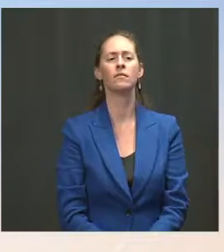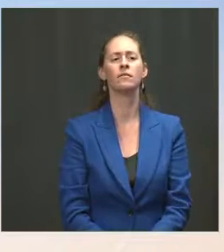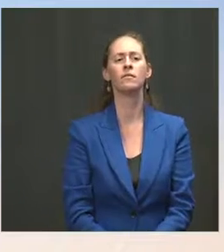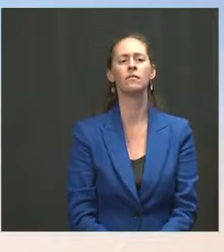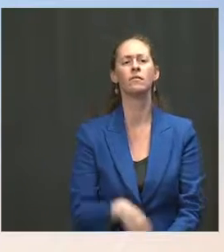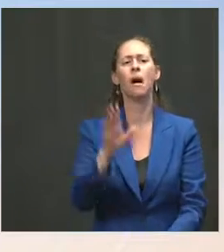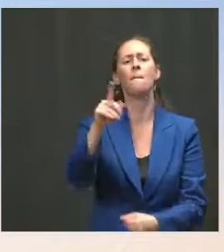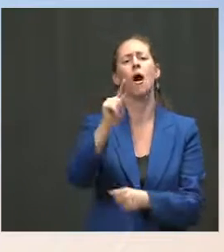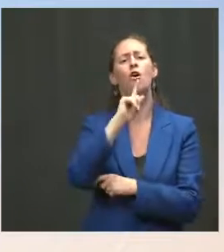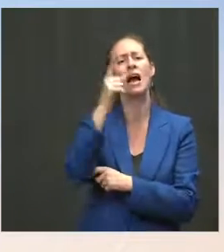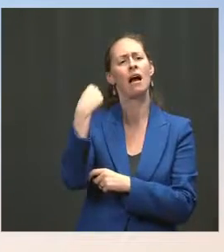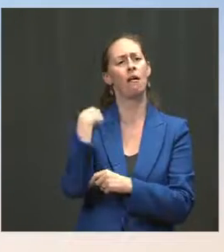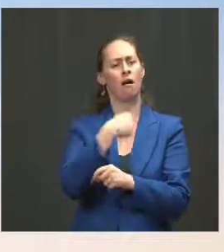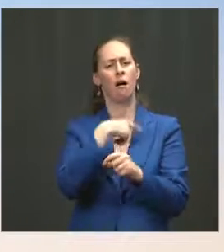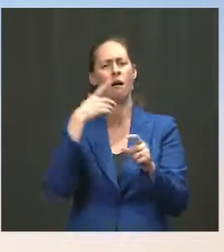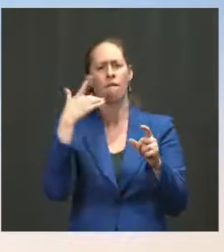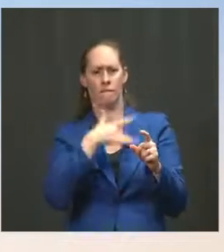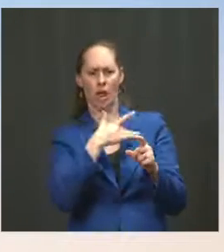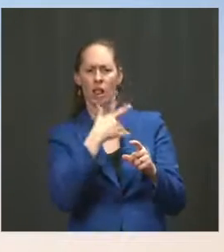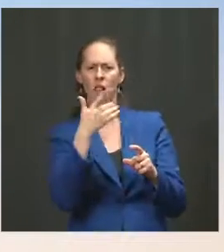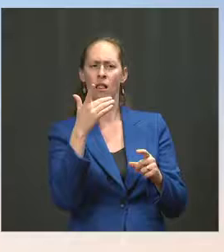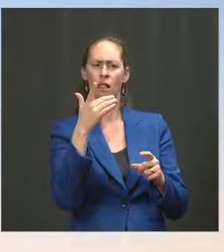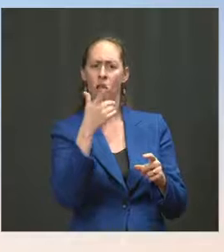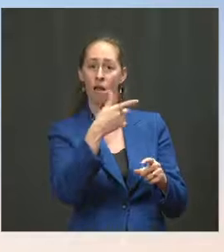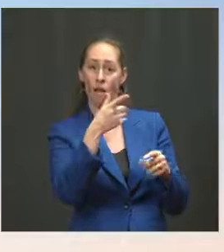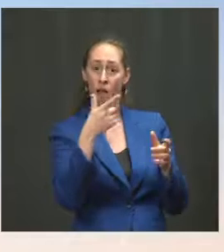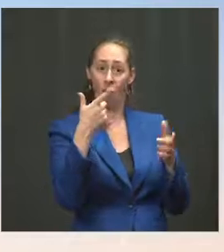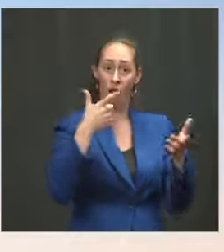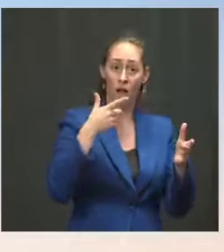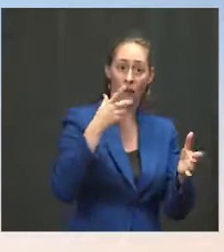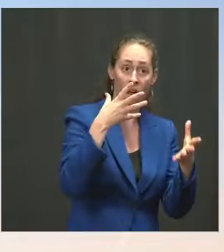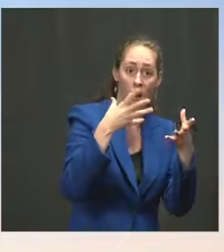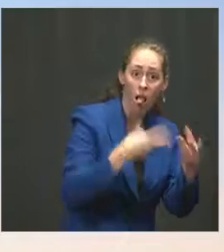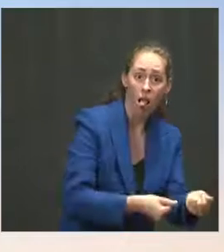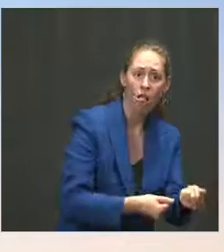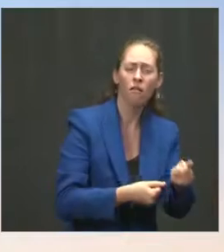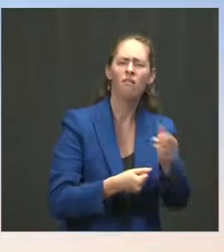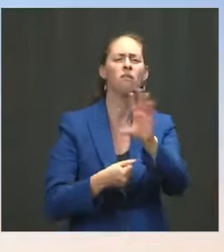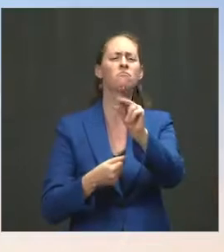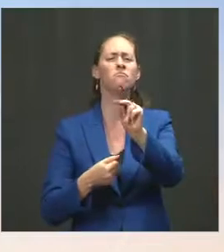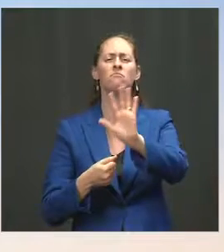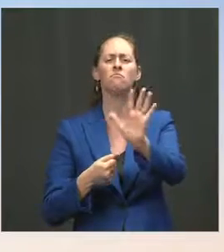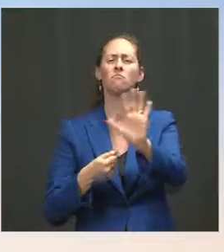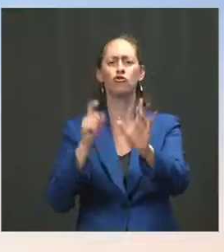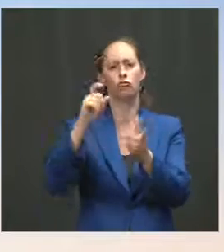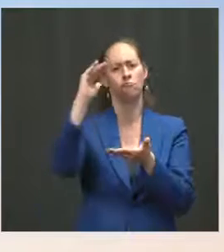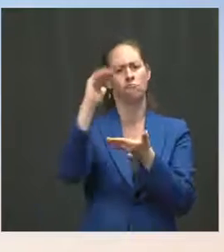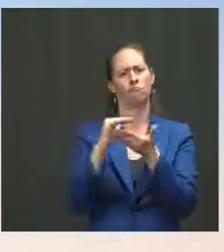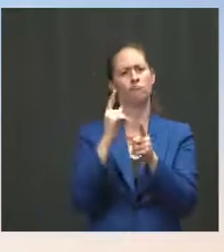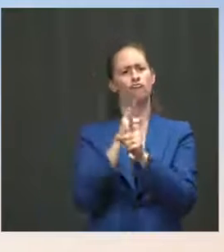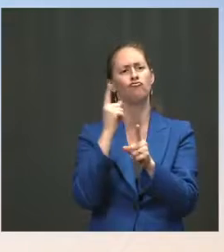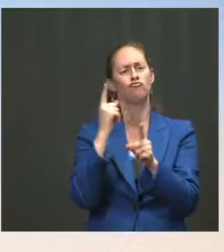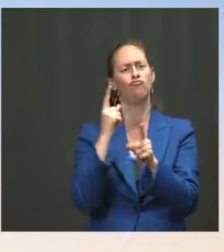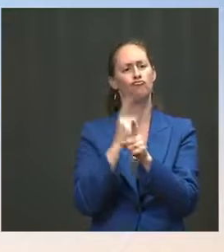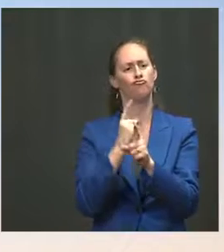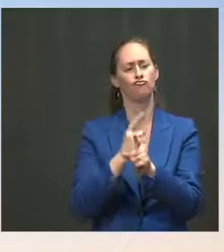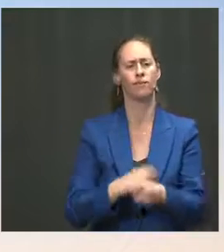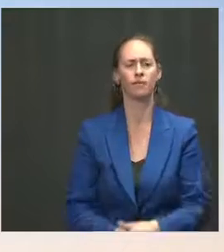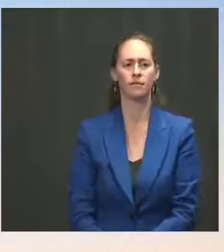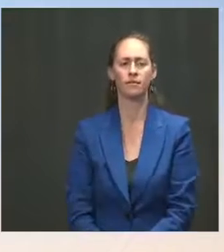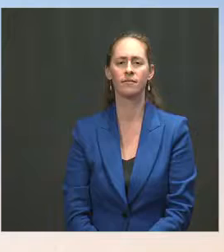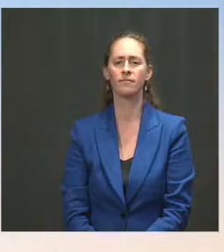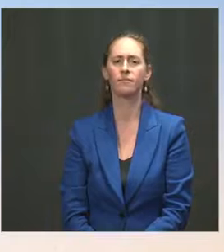gouging at the pump when there is available oil. So that is what we are highlighting and marking out there. Thank you. Go ahead. Thanks so much, Jen.